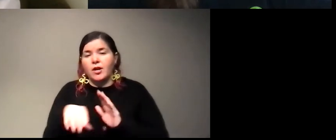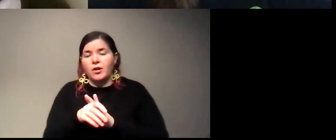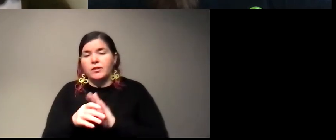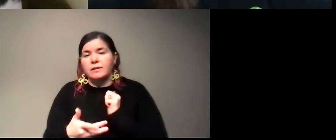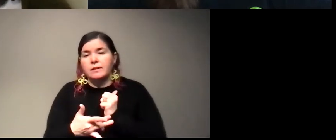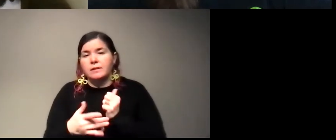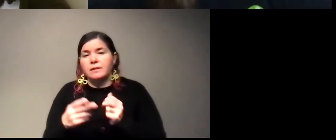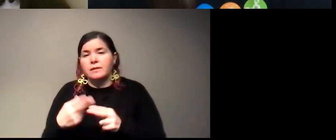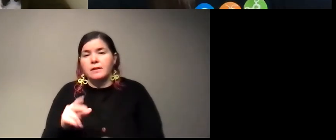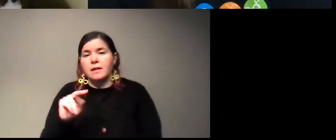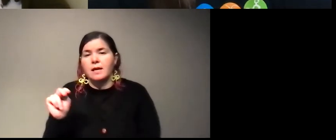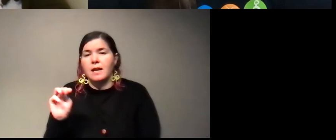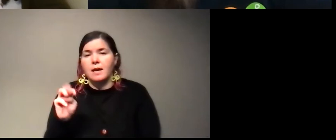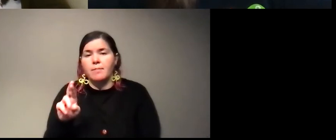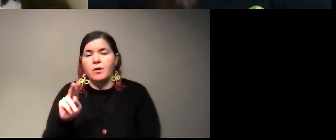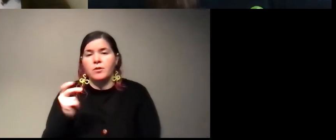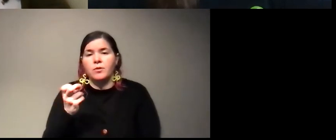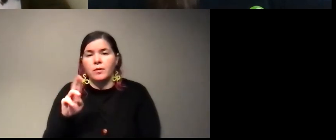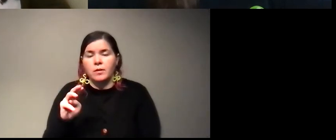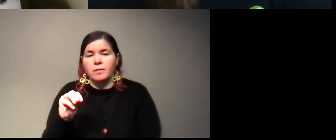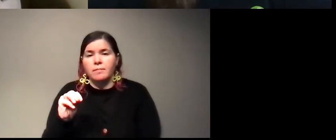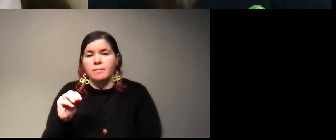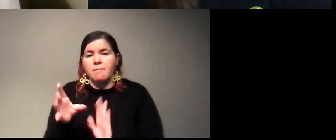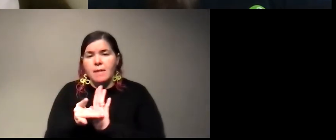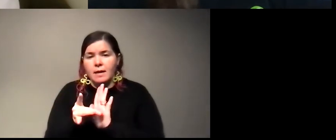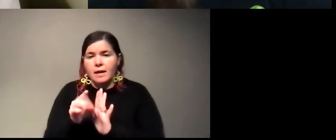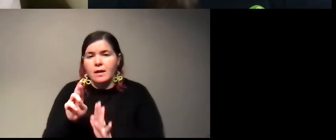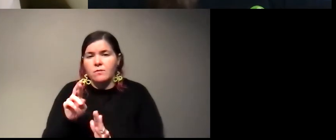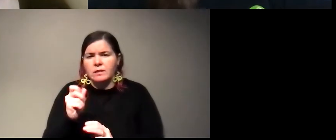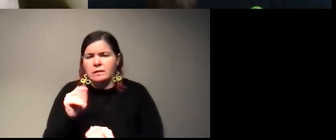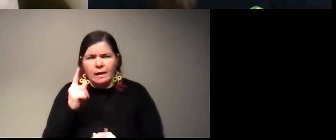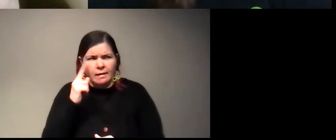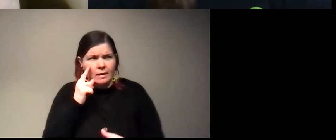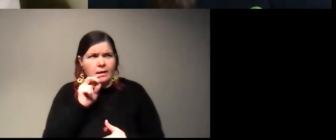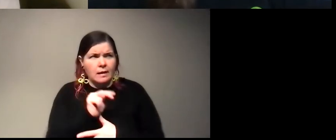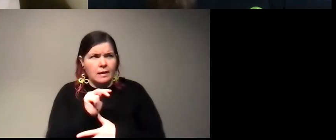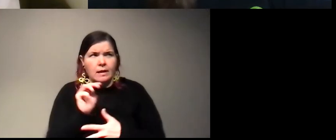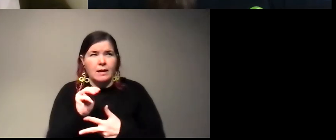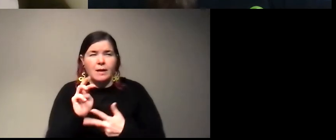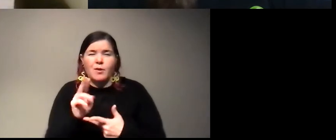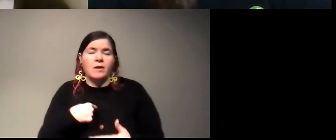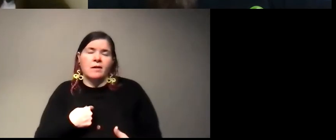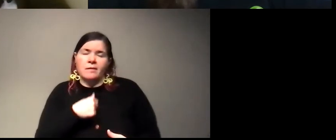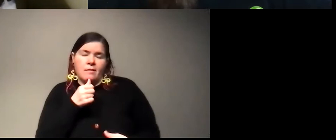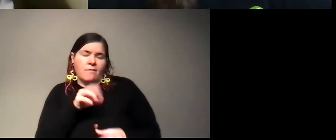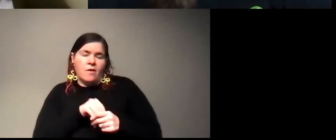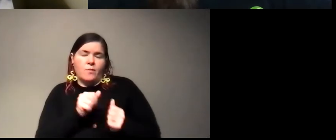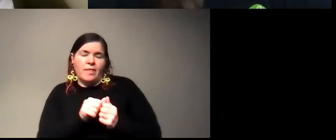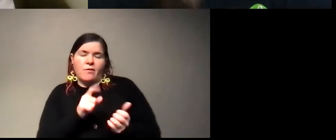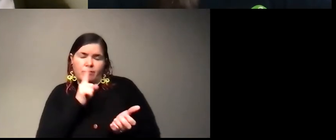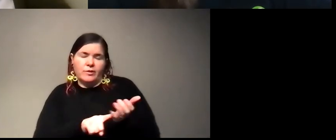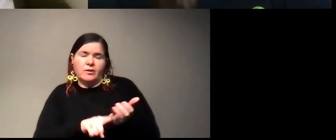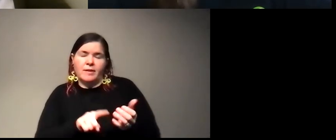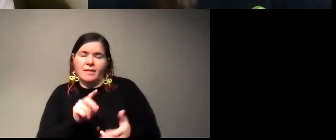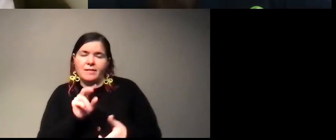called NMR, which stands for nuclear magnetic resonance. I think that's what it stands for. I don't do NMR, but I'm pretty sure that's the acronym.